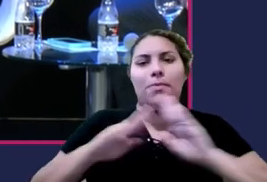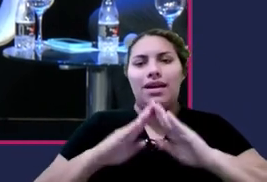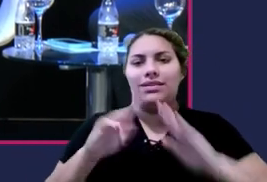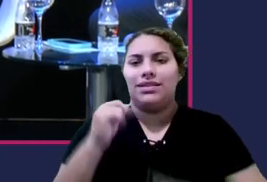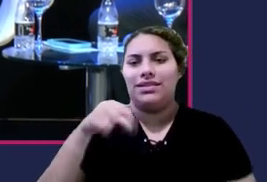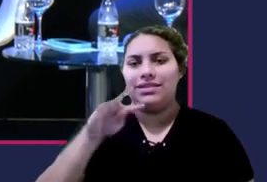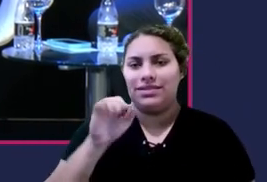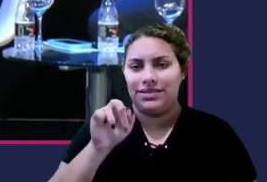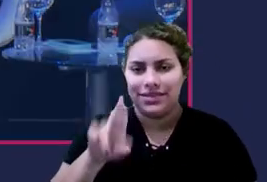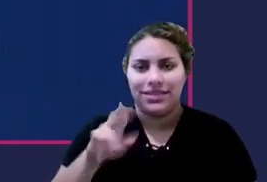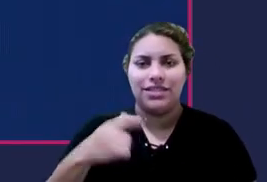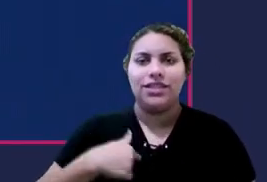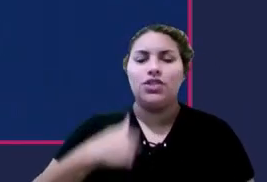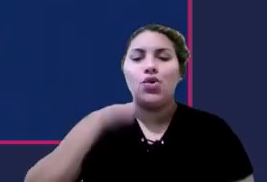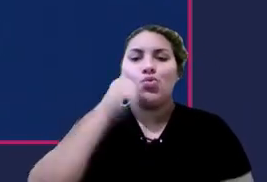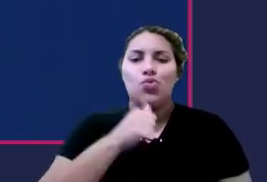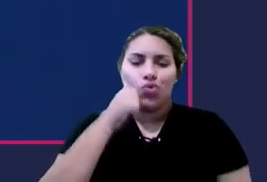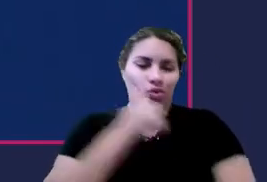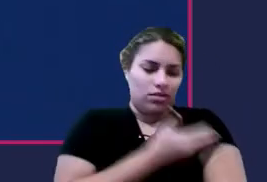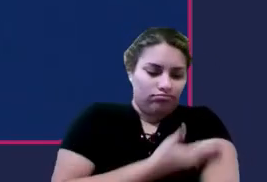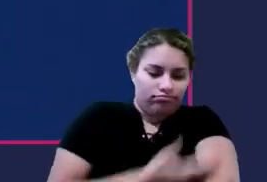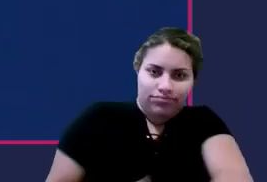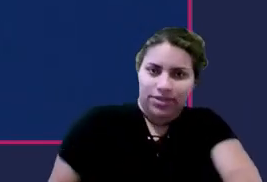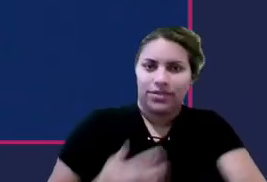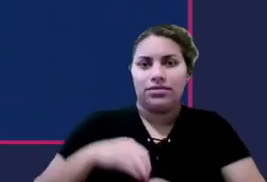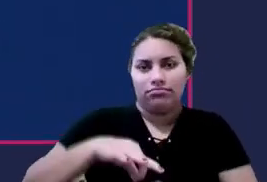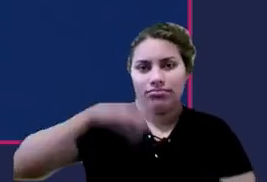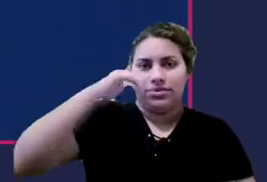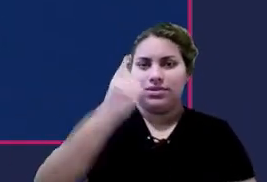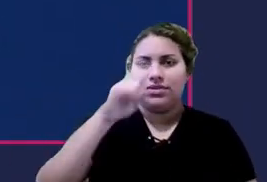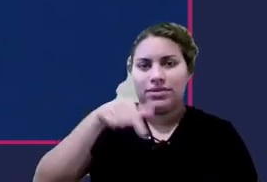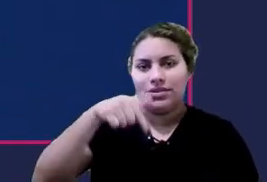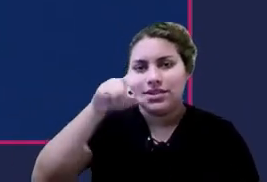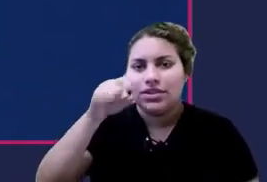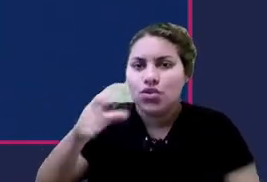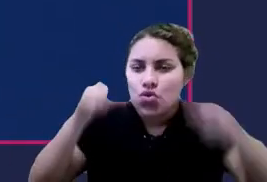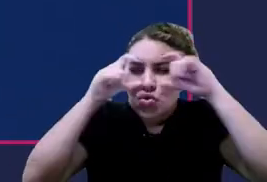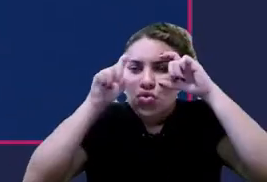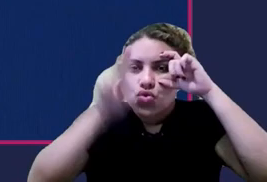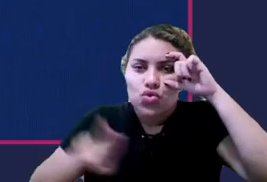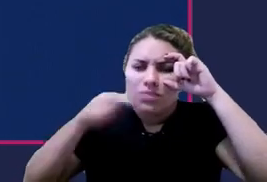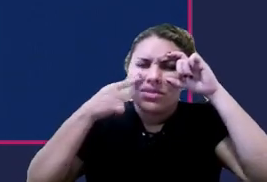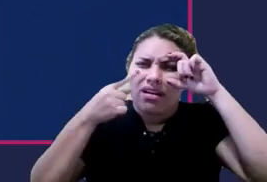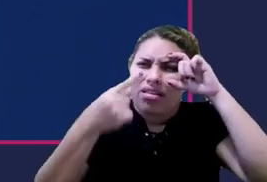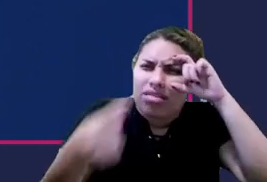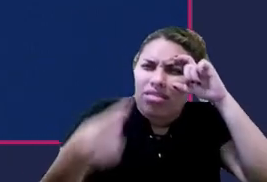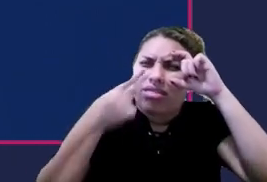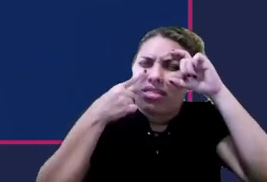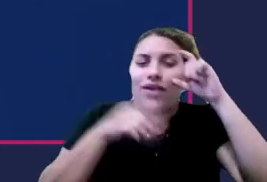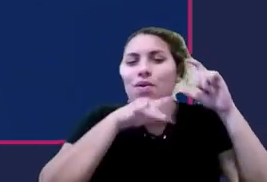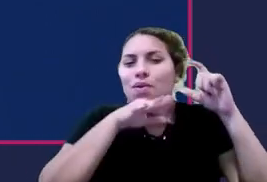Hunter headquarters here in São Paulo. I'm a white woman, I'm 170, I wear glasses, I have